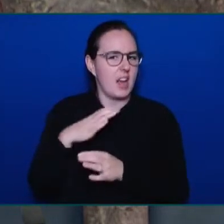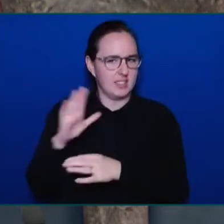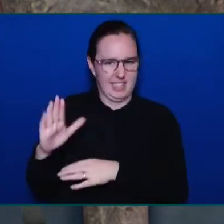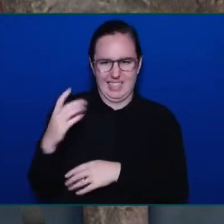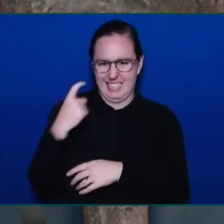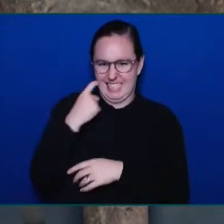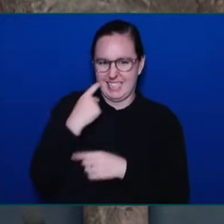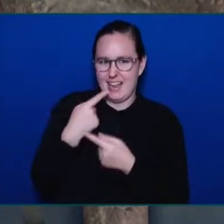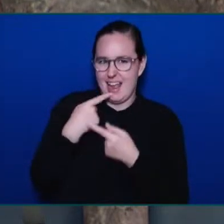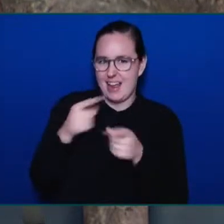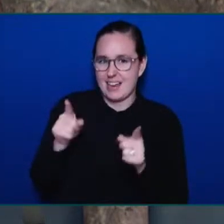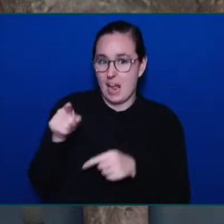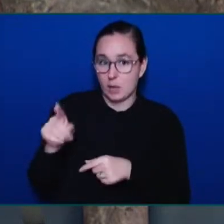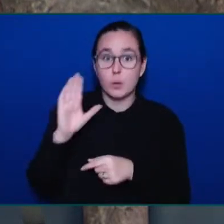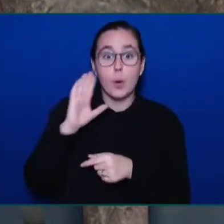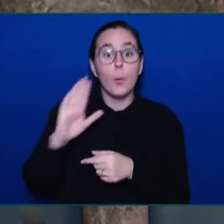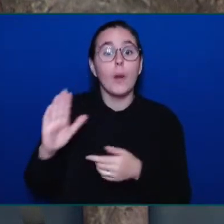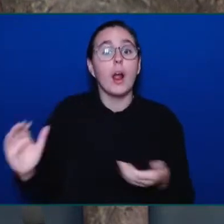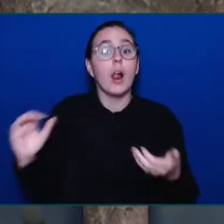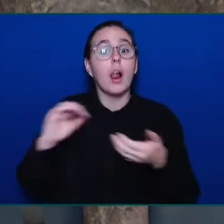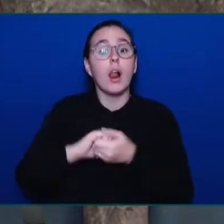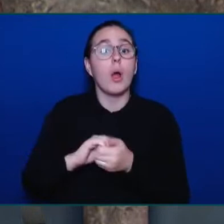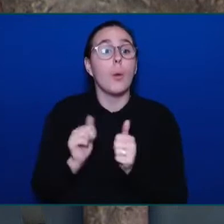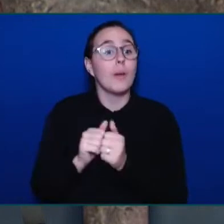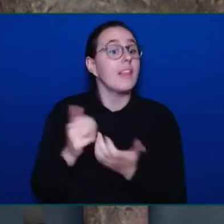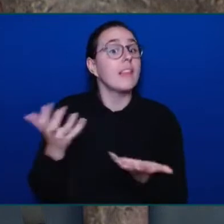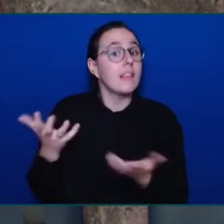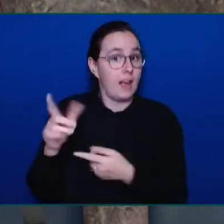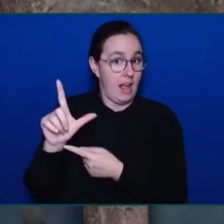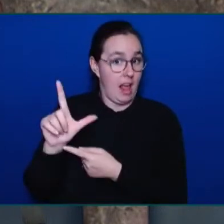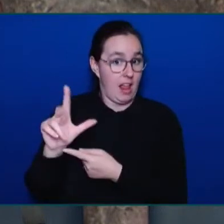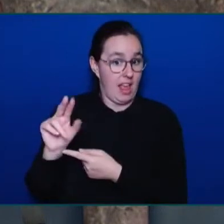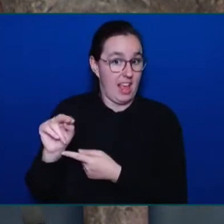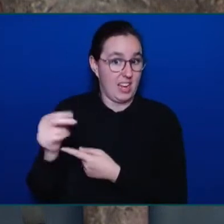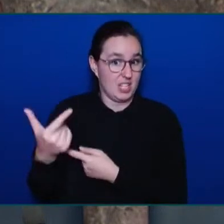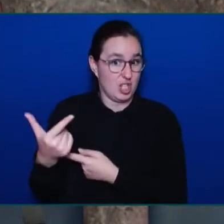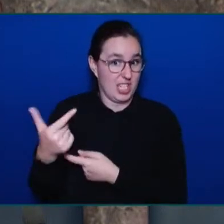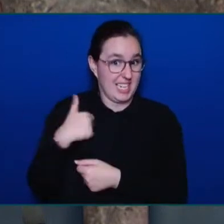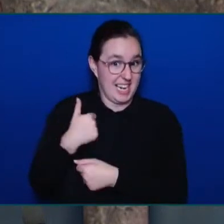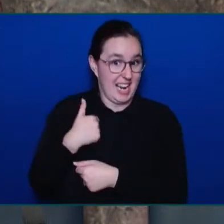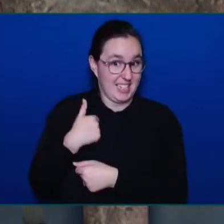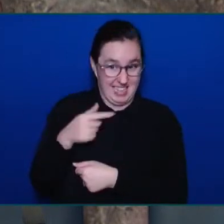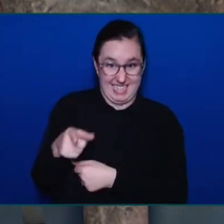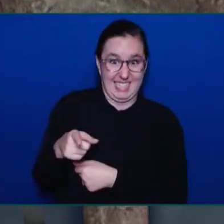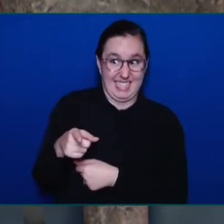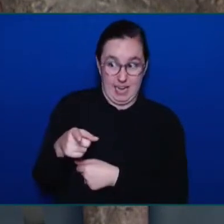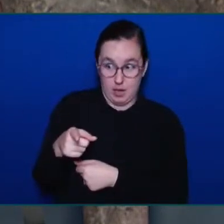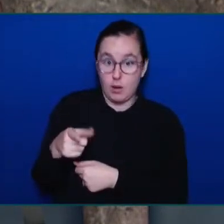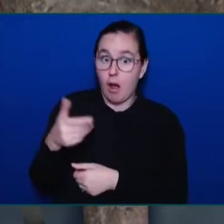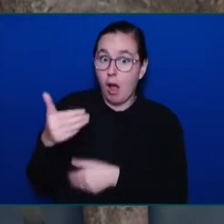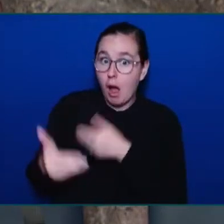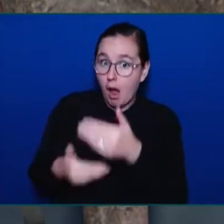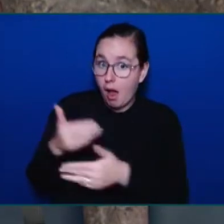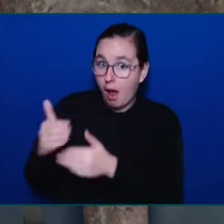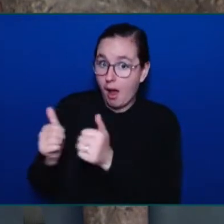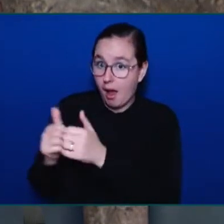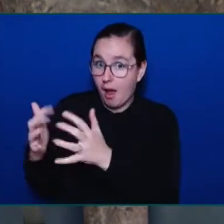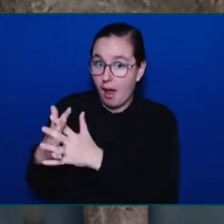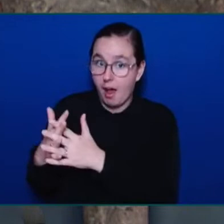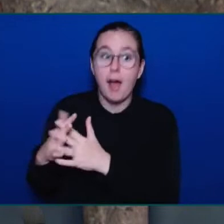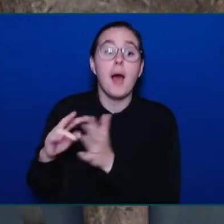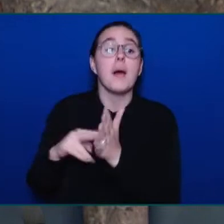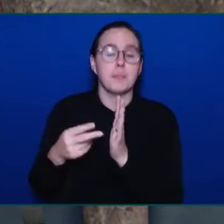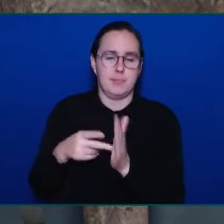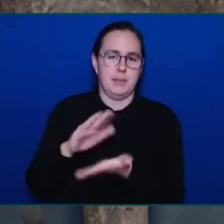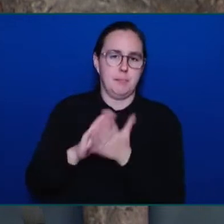on maintenance of the facility after construction. Under the PRMC, building trade unions will continue to provide good